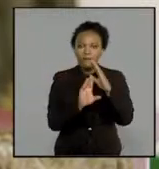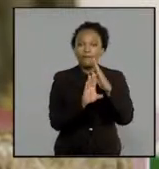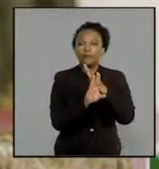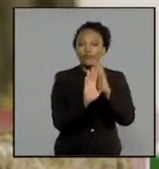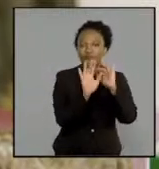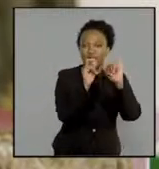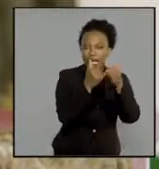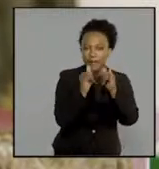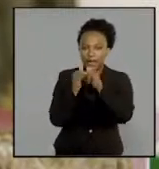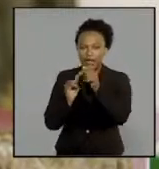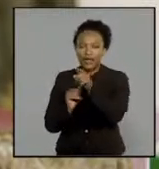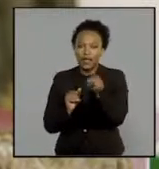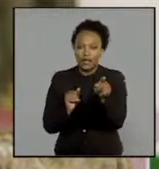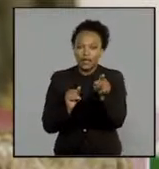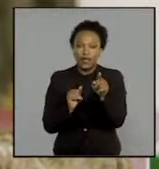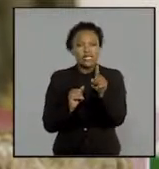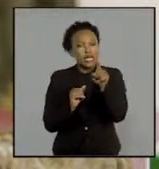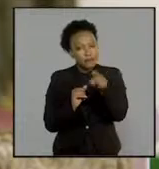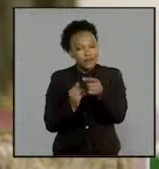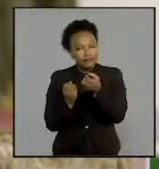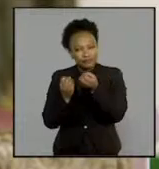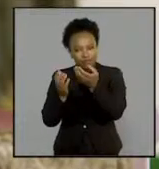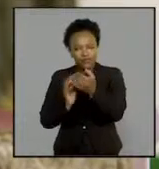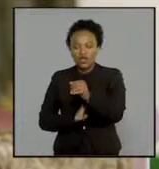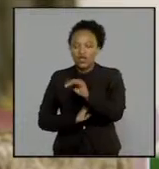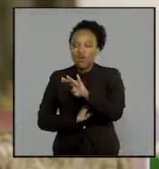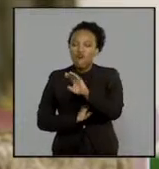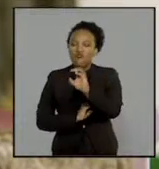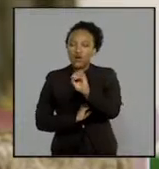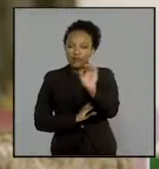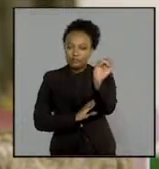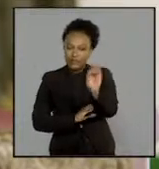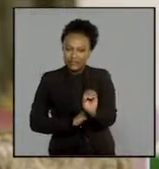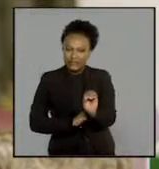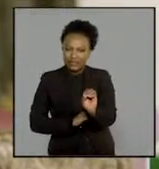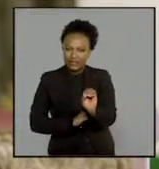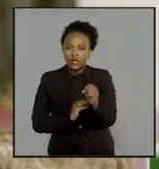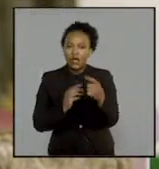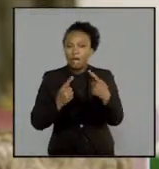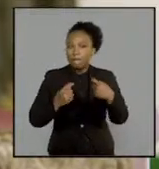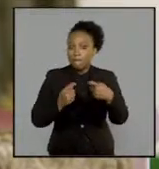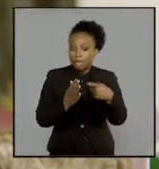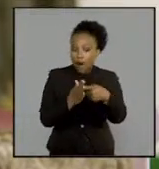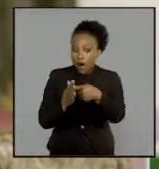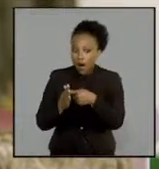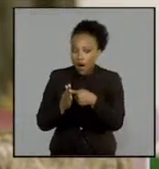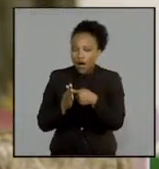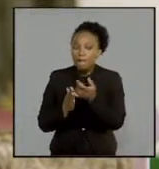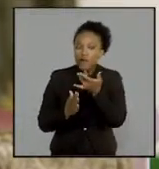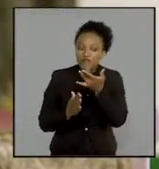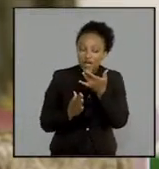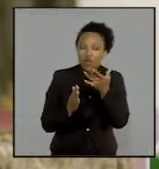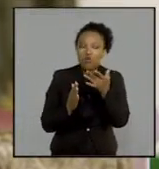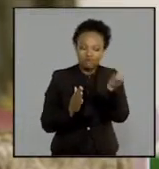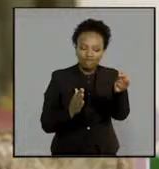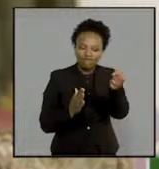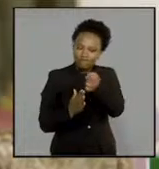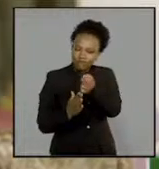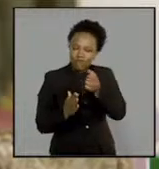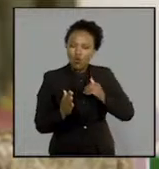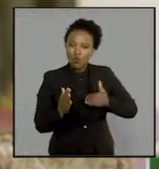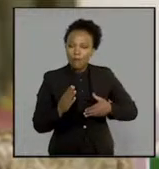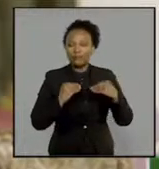departments, and private sector to give 40% procurement